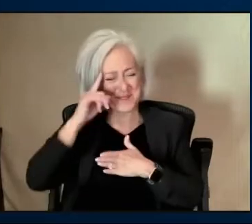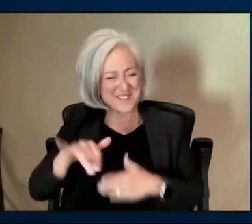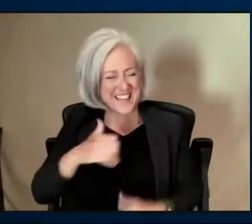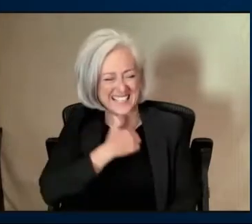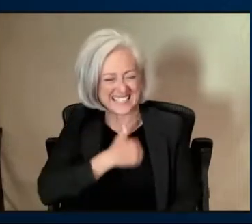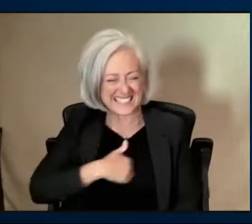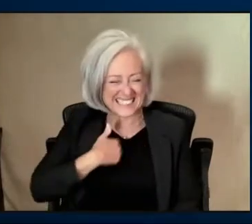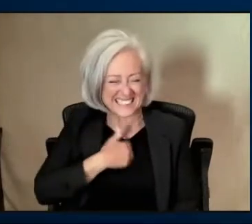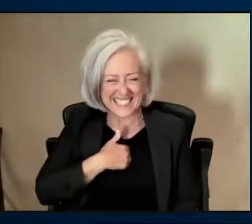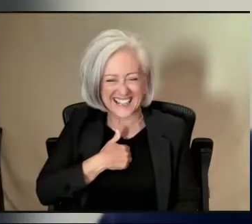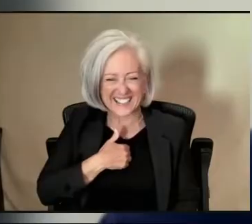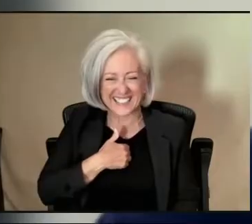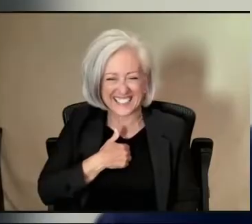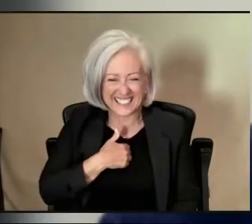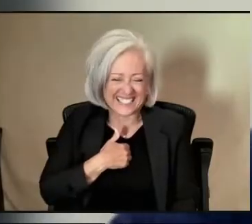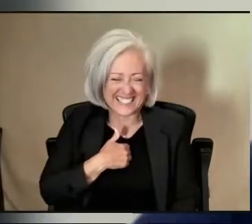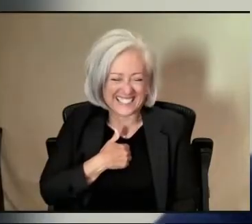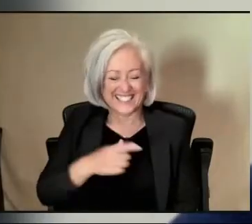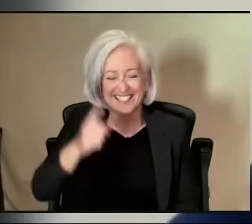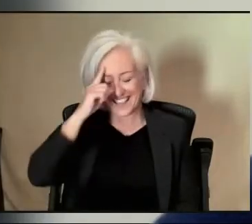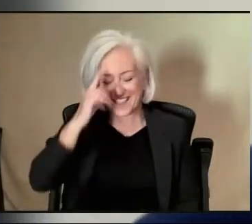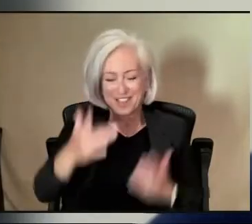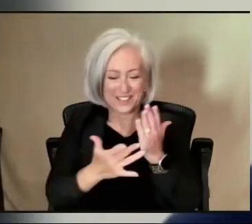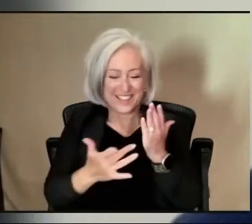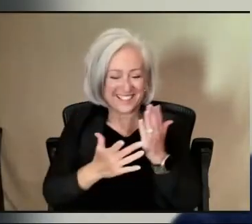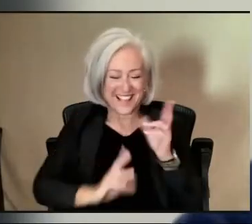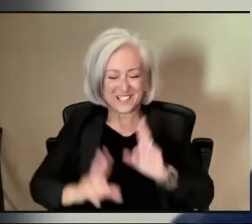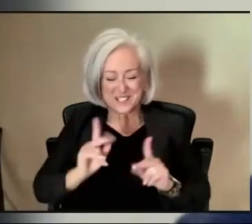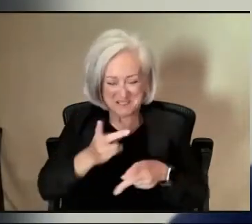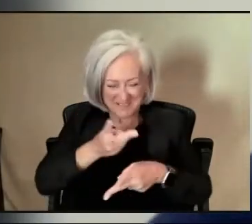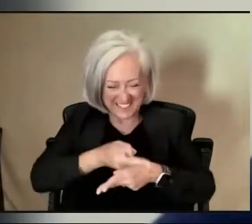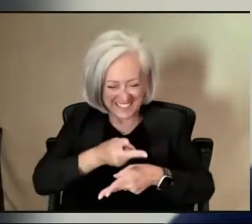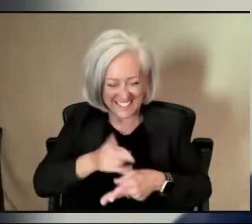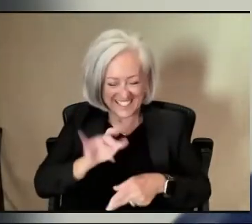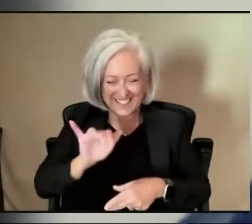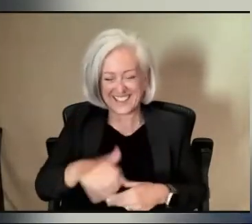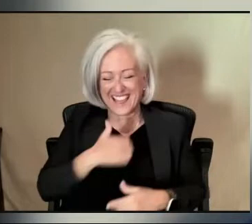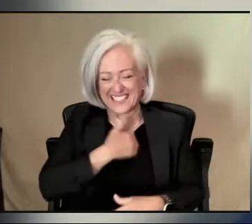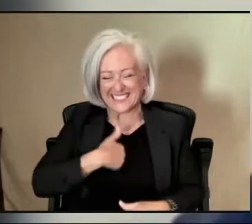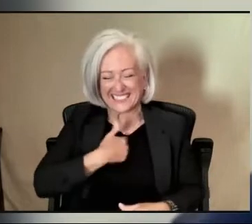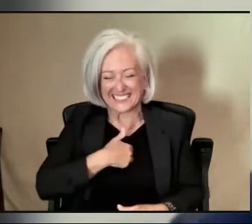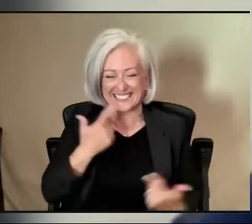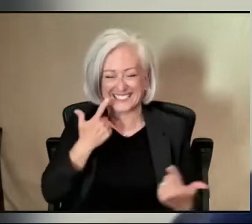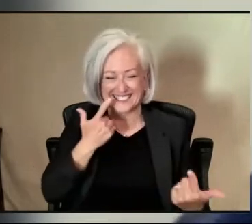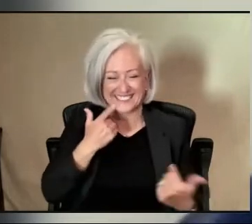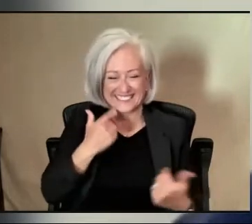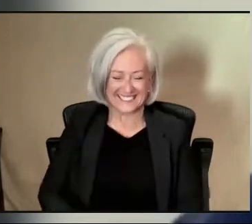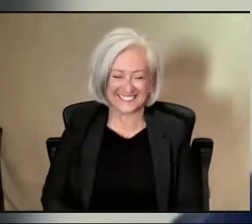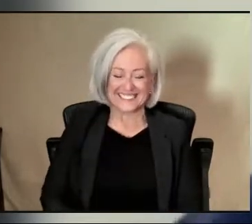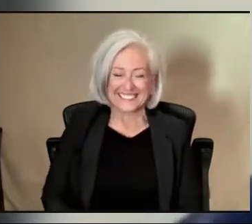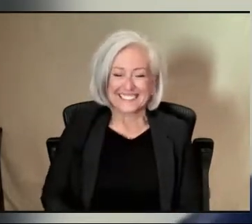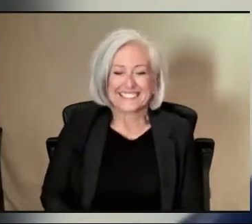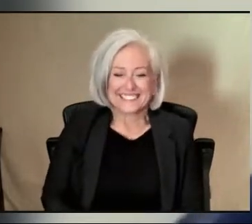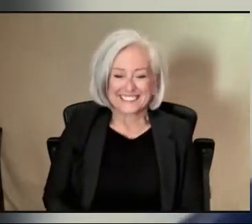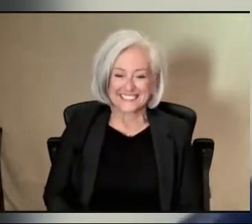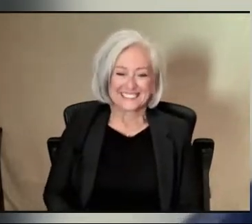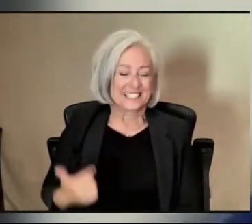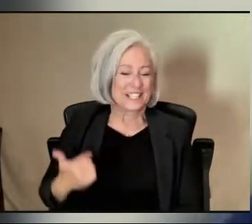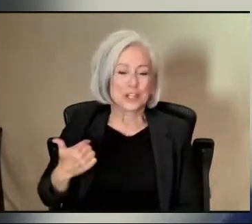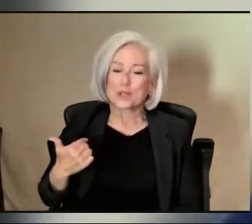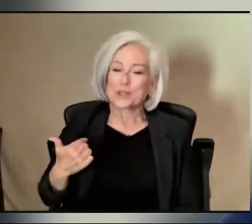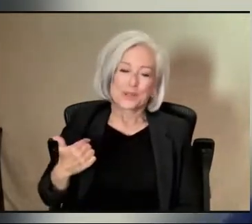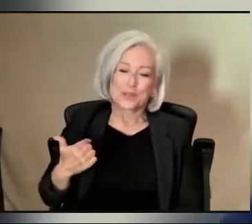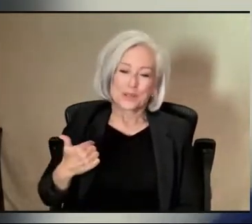going to be taken. The gremlins behind the scenes would do that. Okay. So we certainly didn't get the